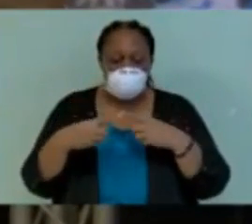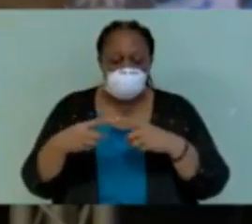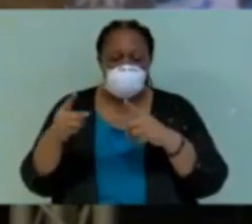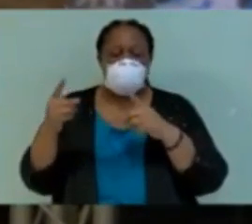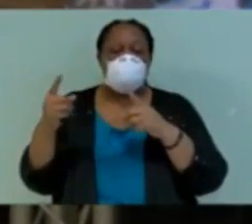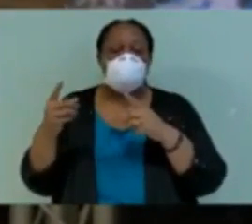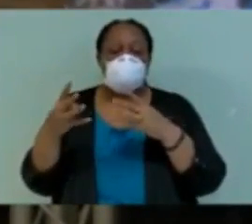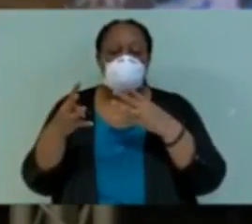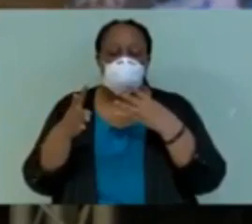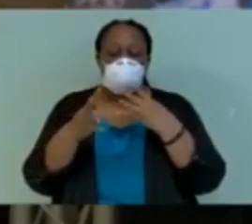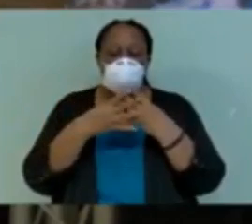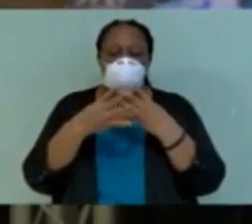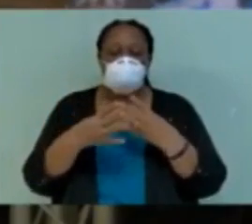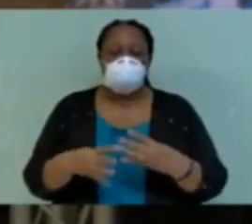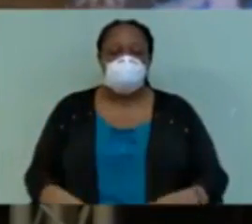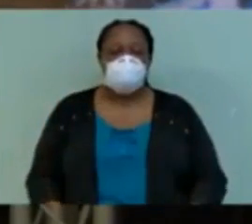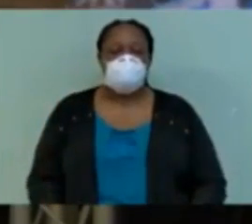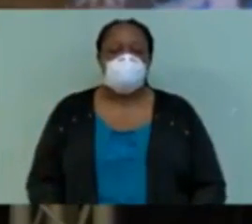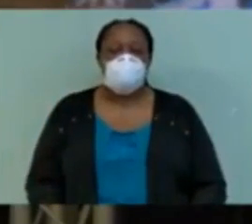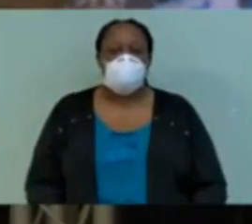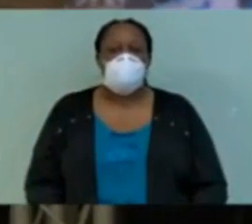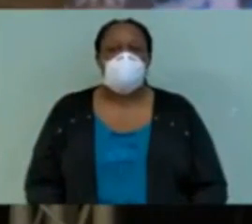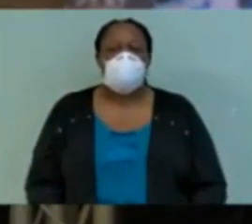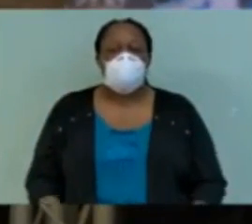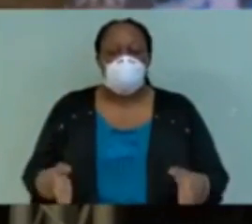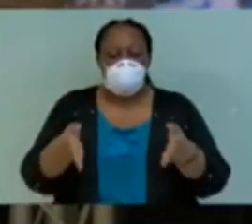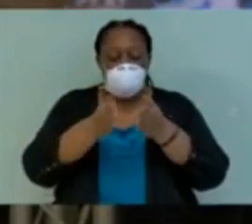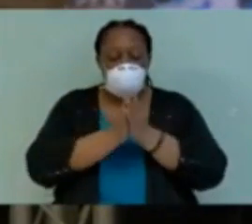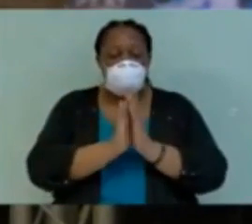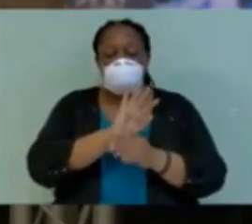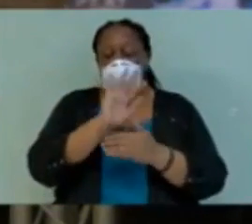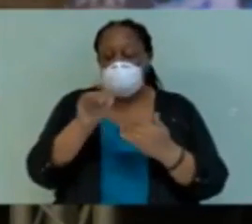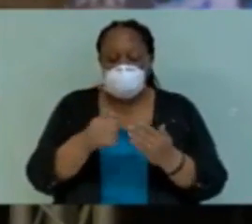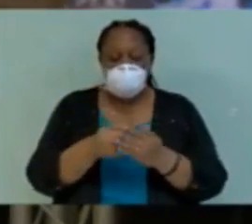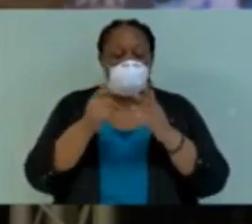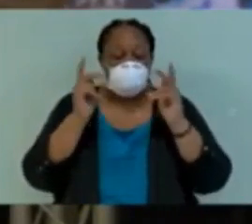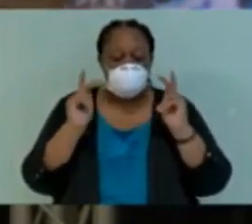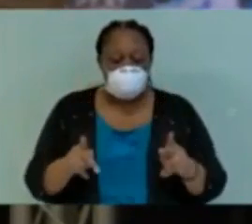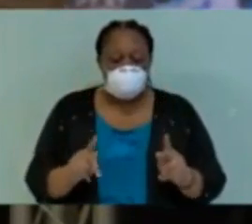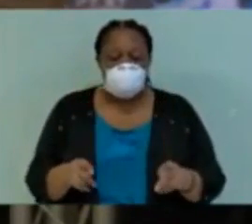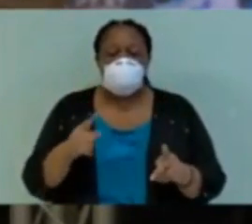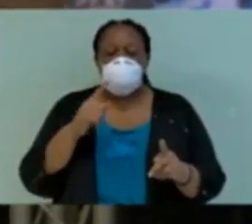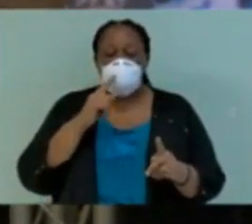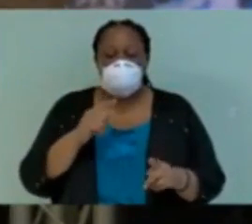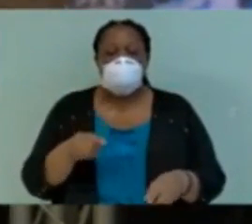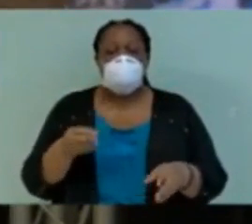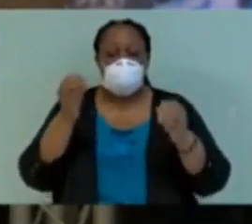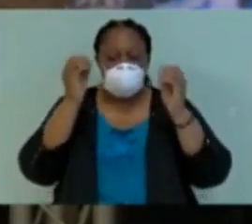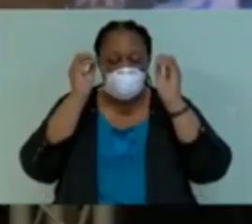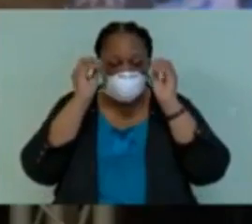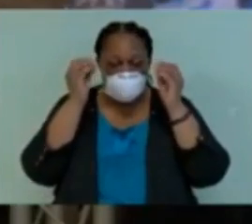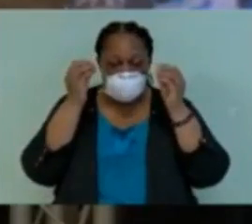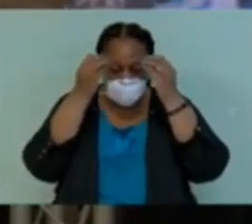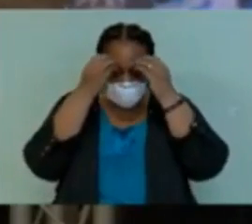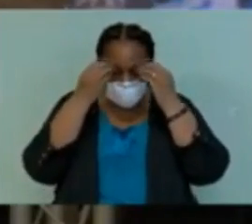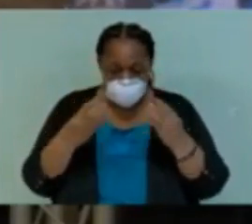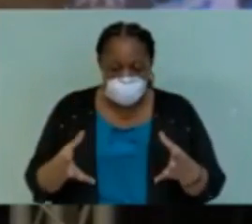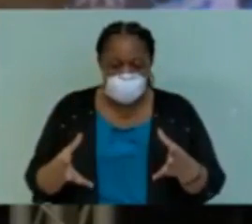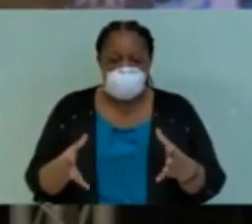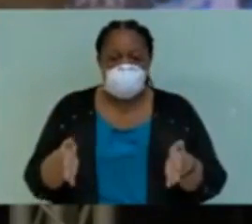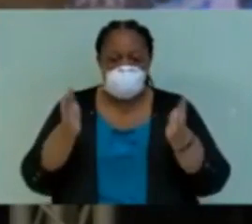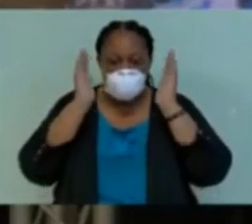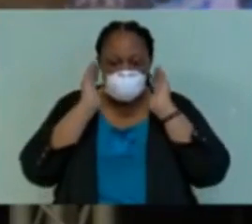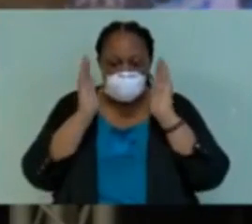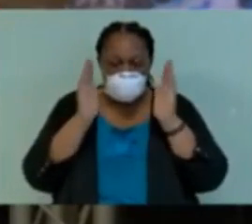We believe that the public is sufficiently sensitized about the wearing of masks, and so the time has